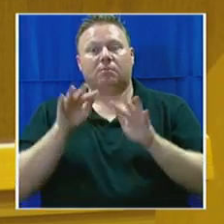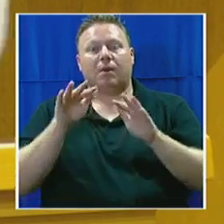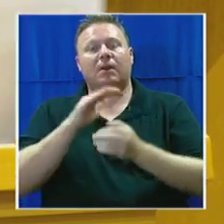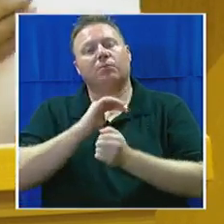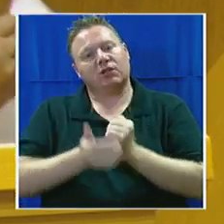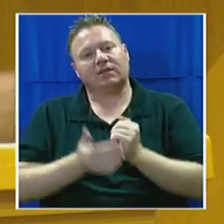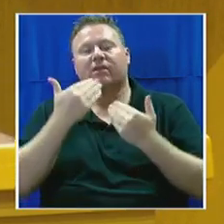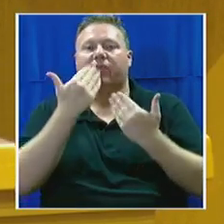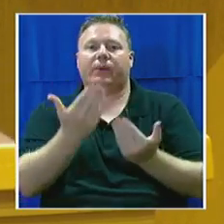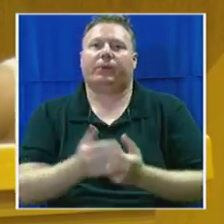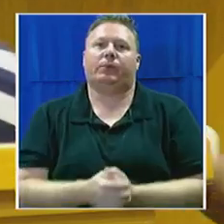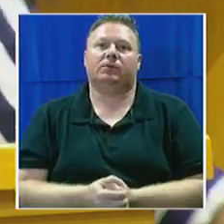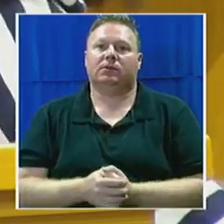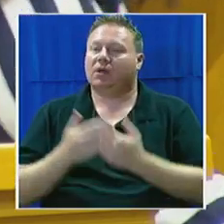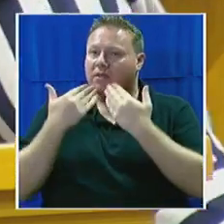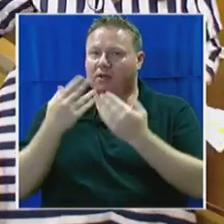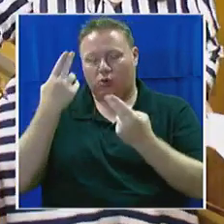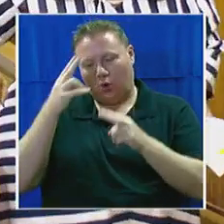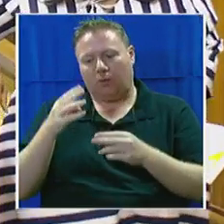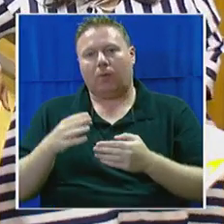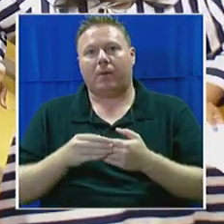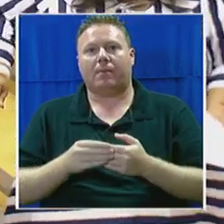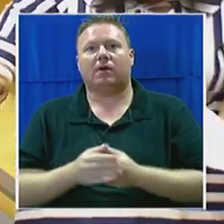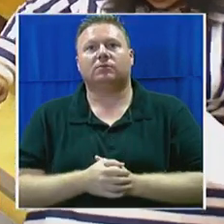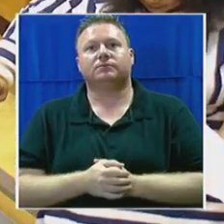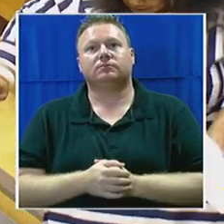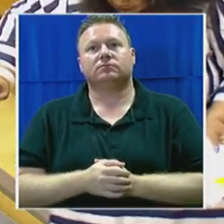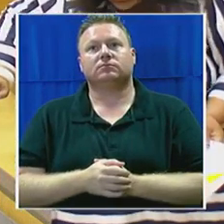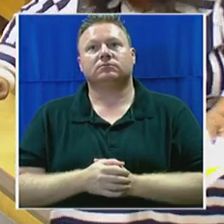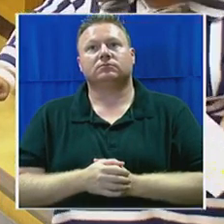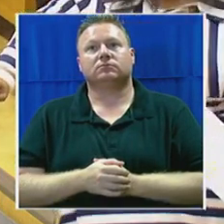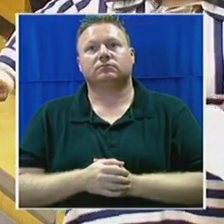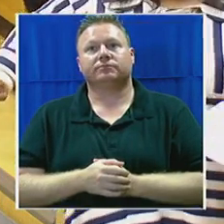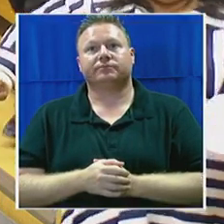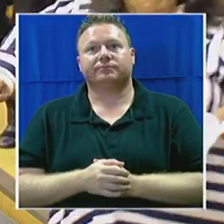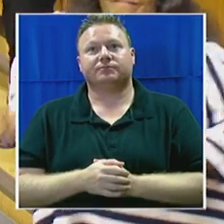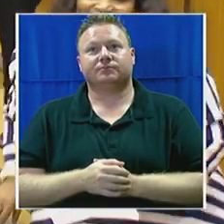you. Thank you, Honourable Member. Pungan. Baba Pungan.